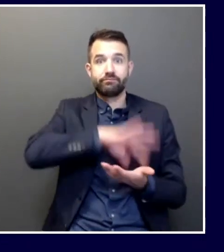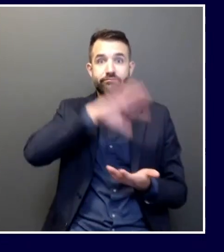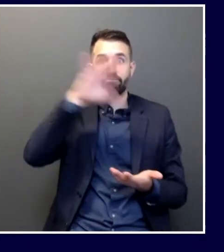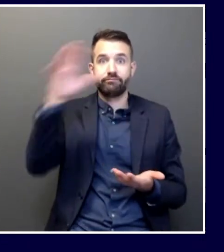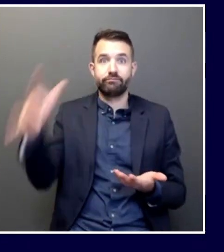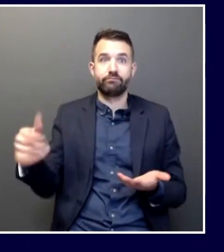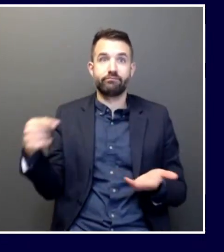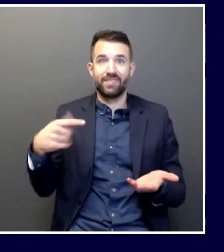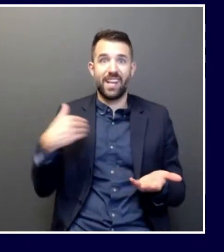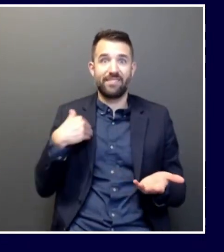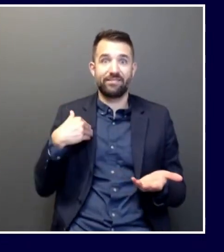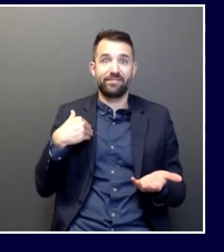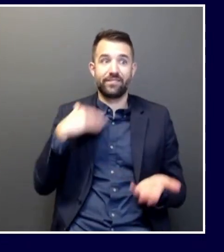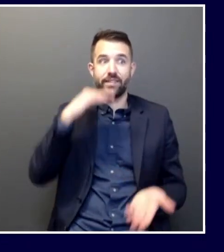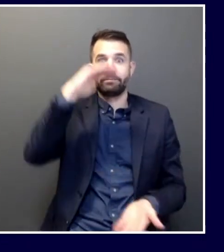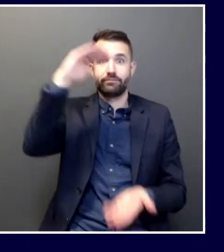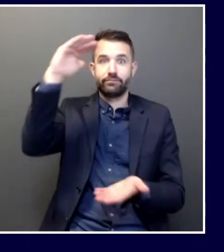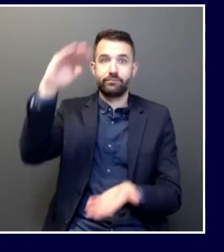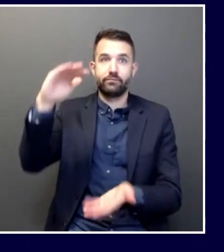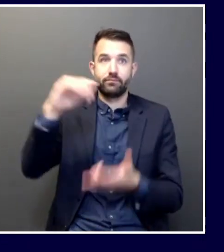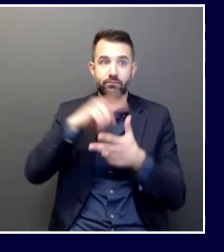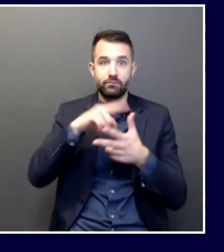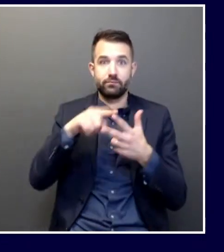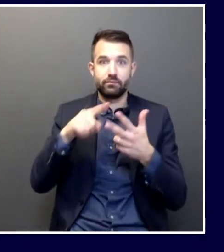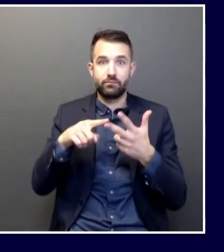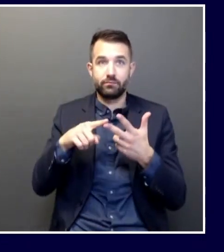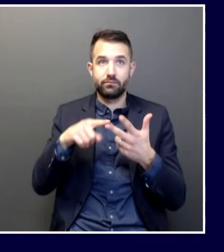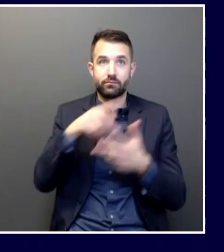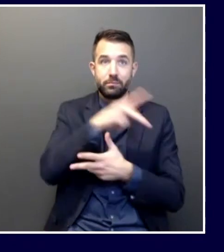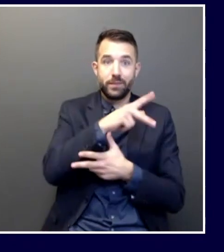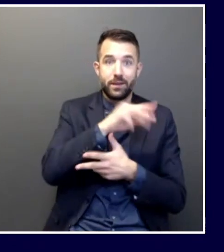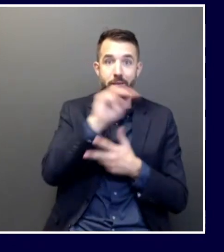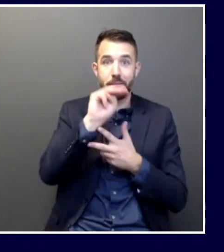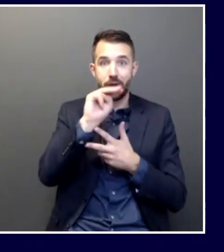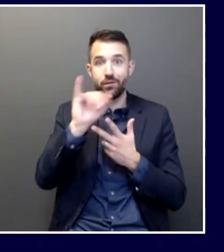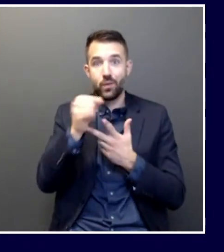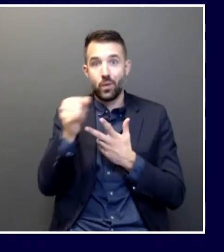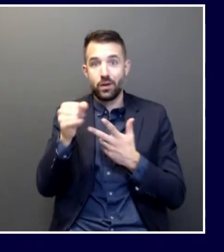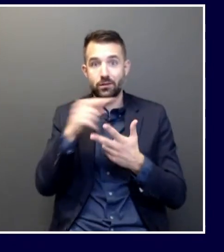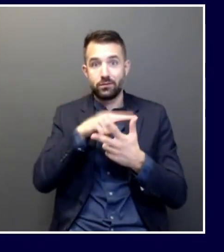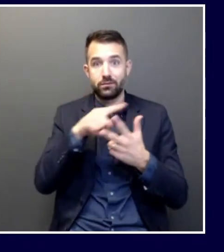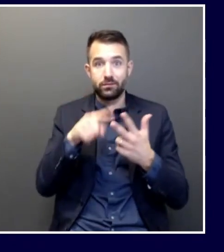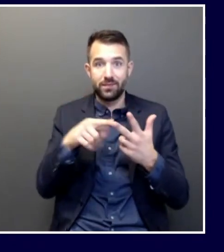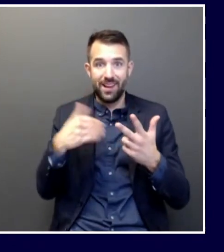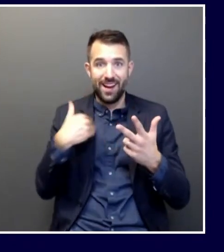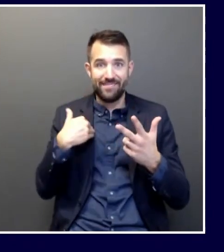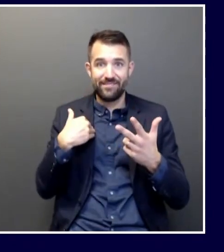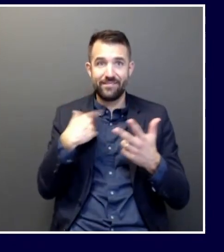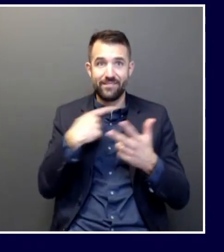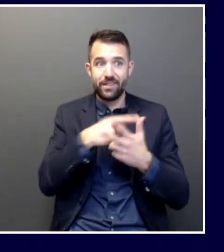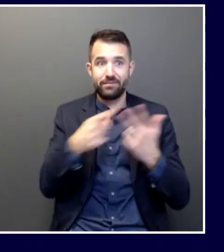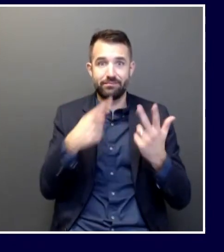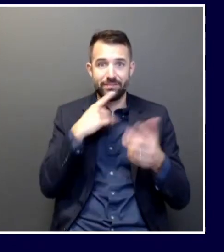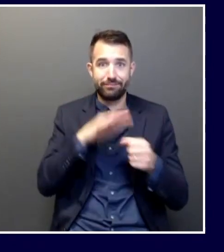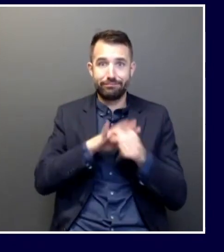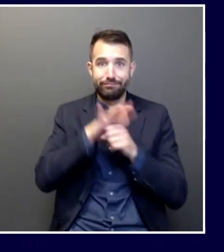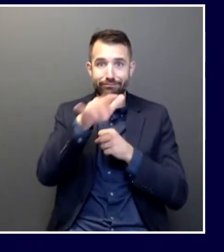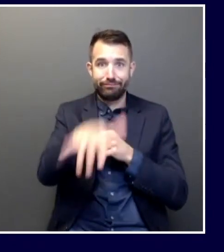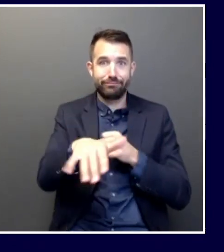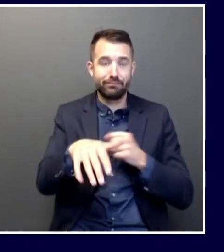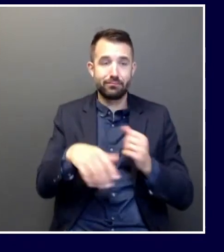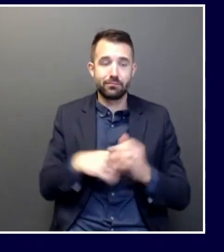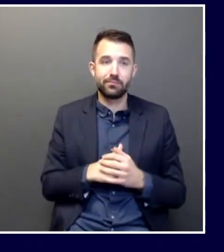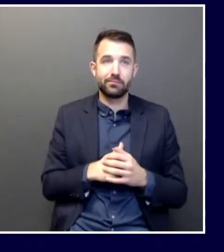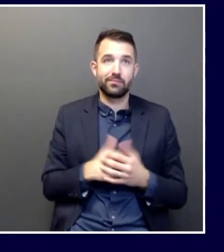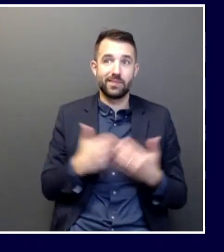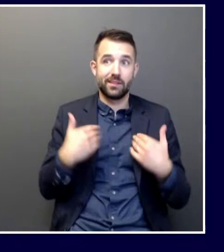vaccines right now in Maine, whether it's the Pfizer booster, the Moderna half-dose booster, or a second shot of J&J. We have ample